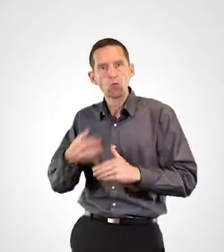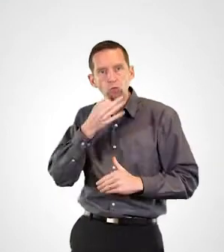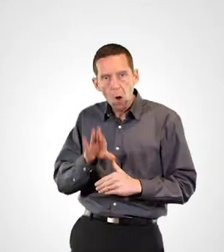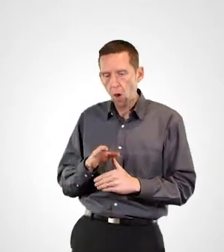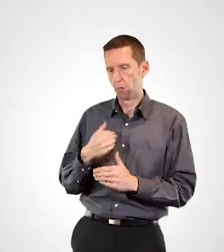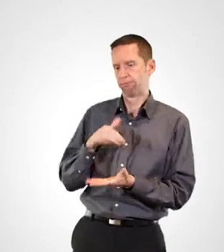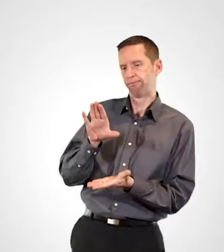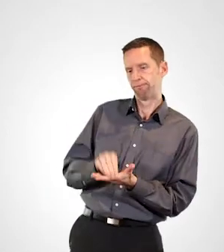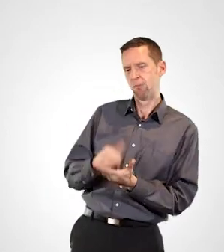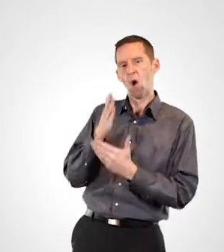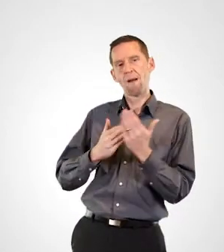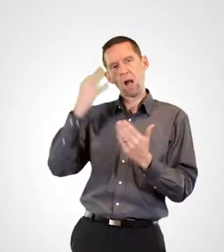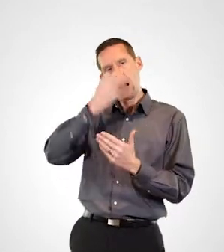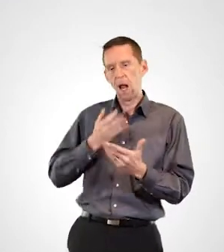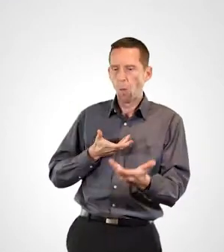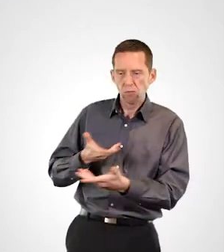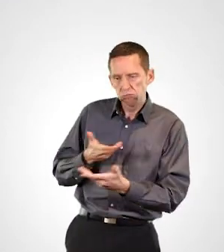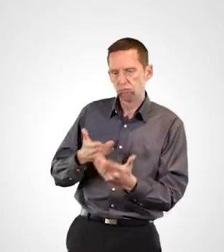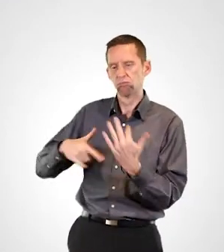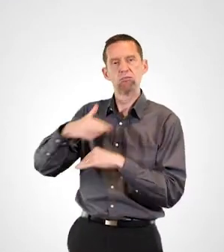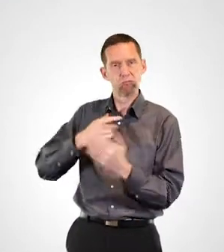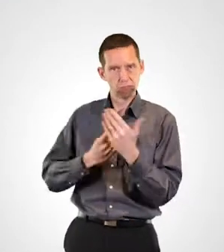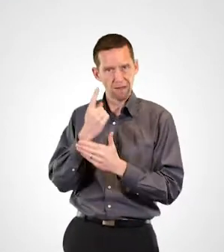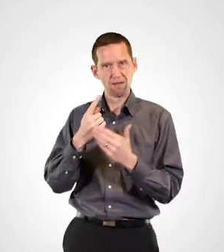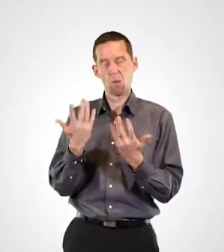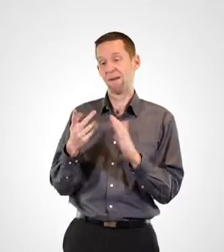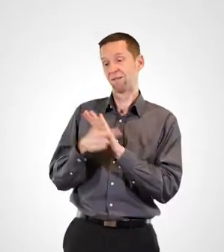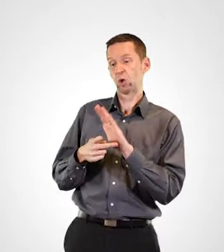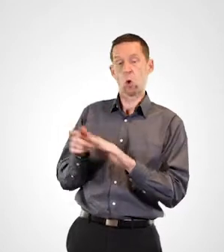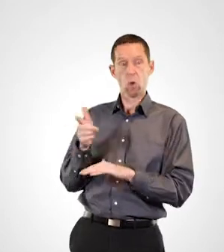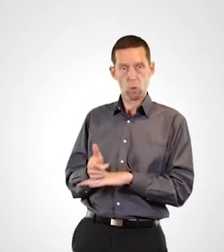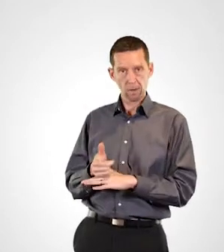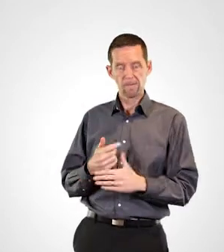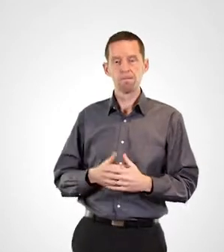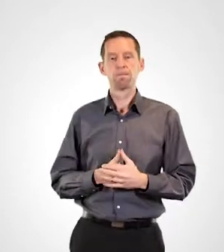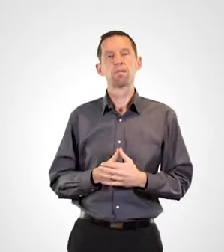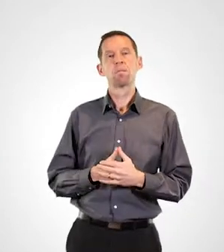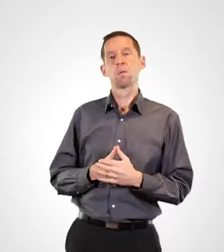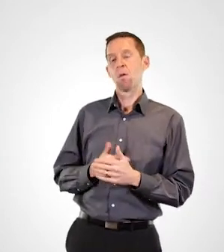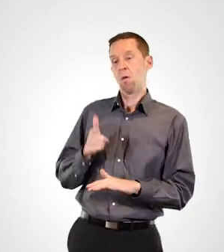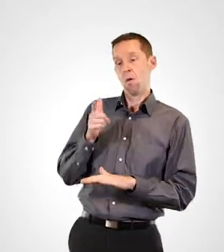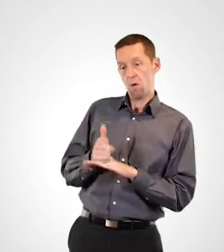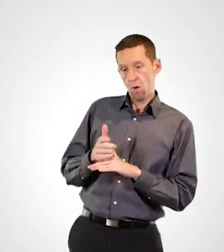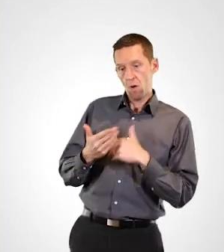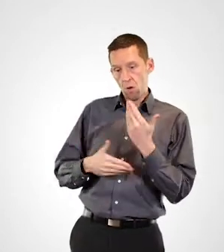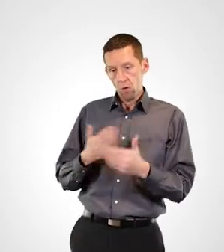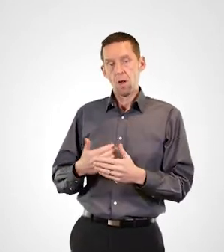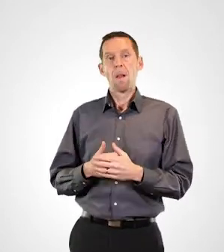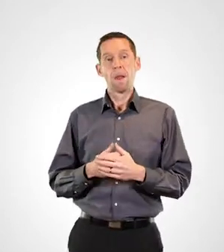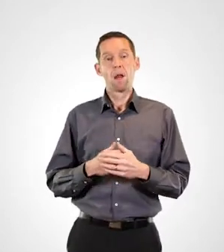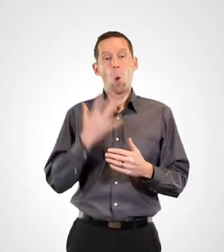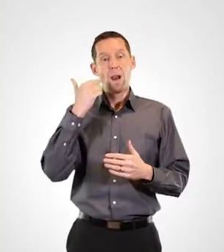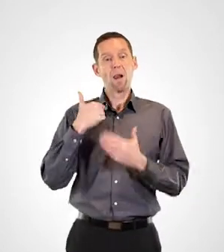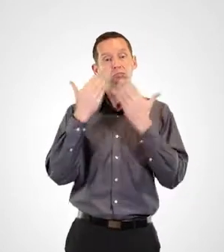and we'd record a half hour or so video record a session. And then as students, we'd